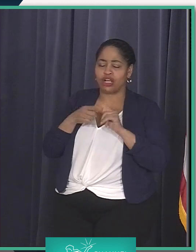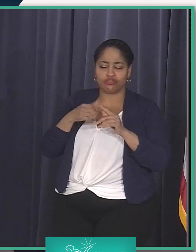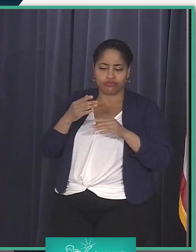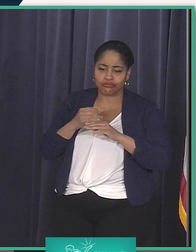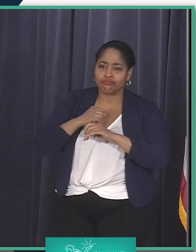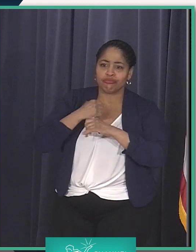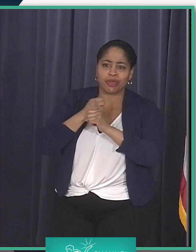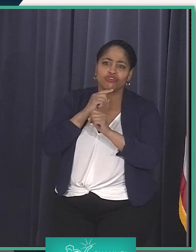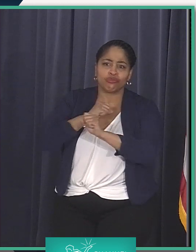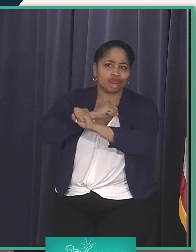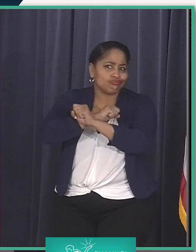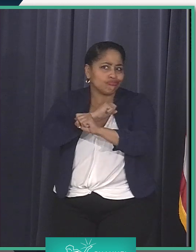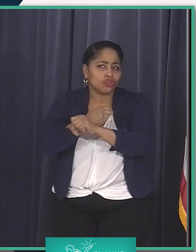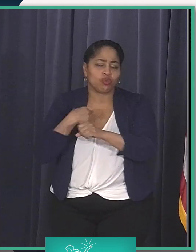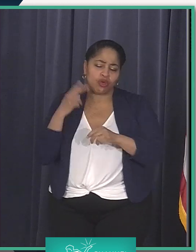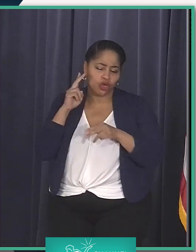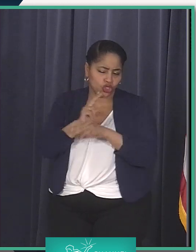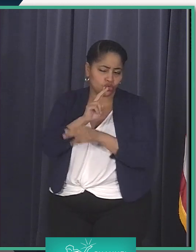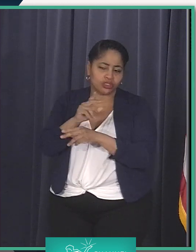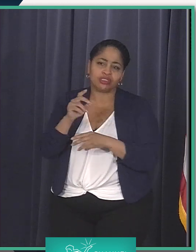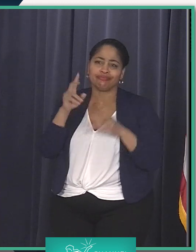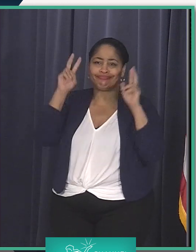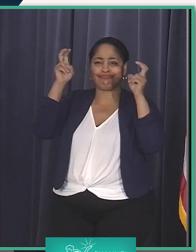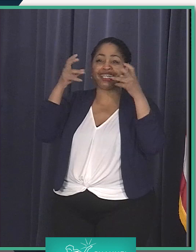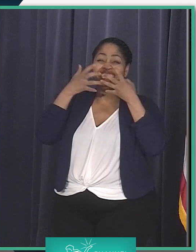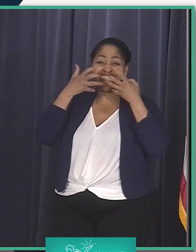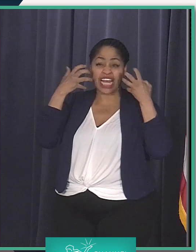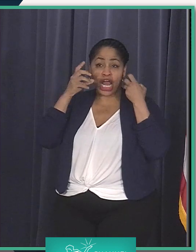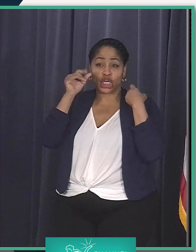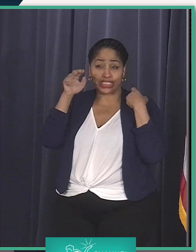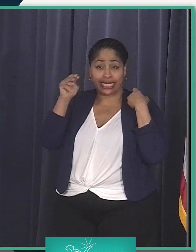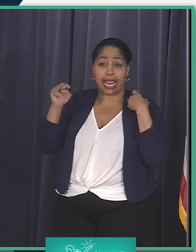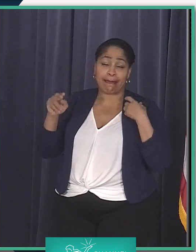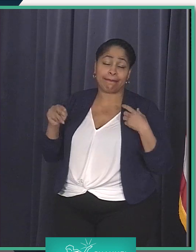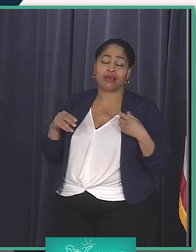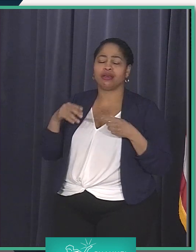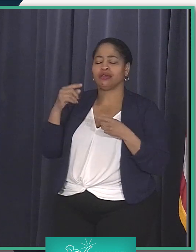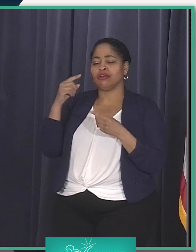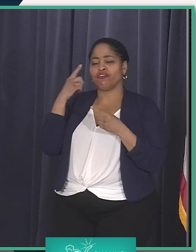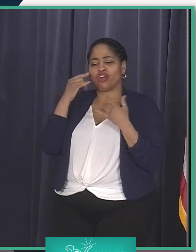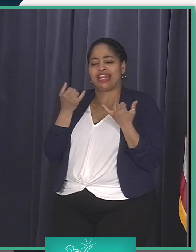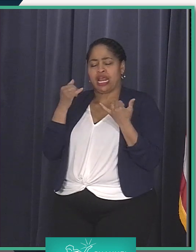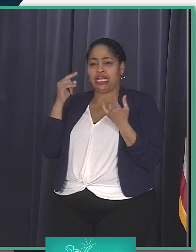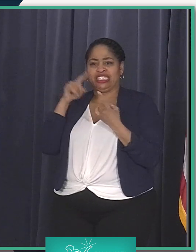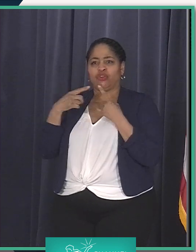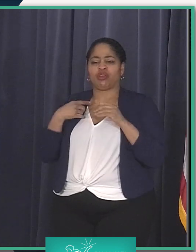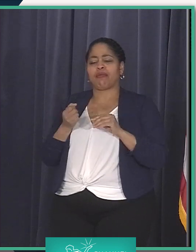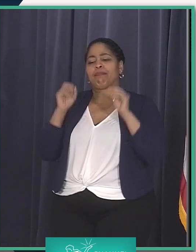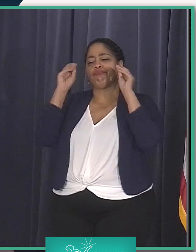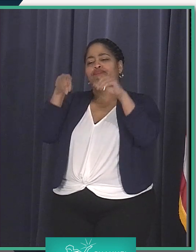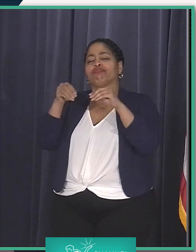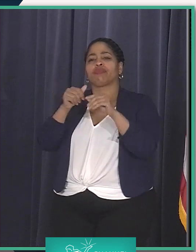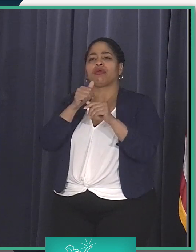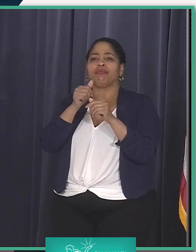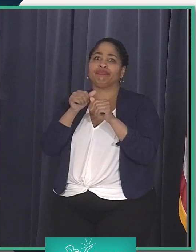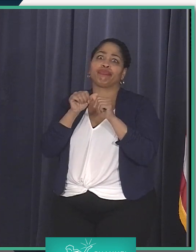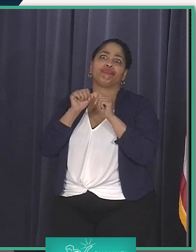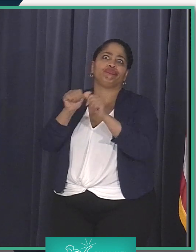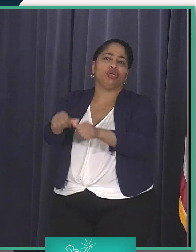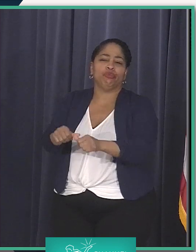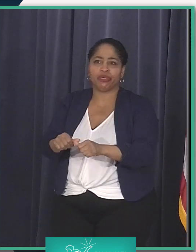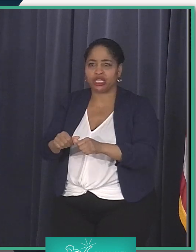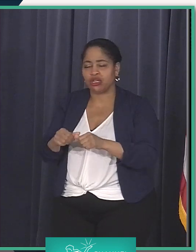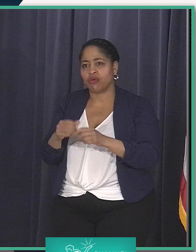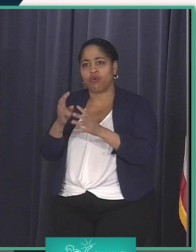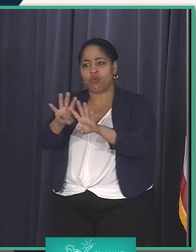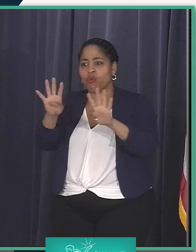stay with these tiger dams as a measure until we can build out permanent seawalls, which is a very complicated legal issue